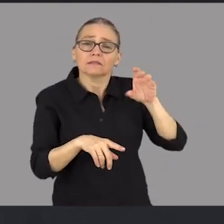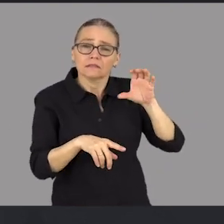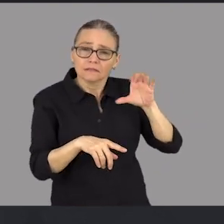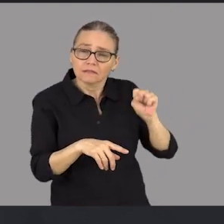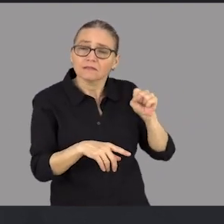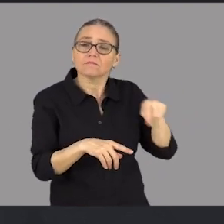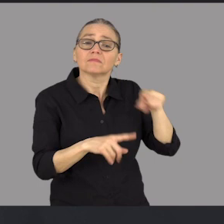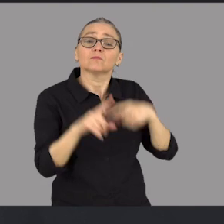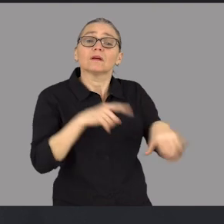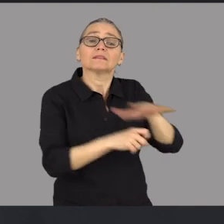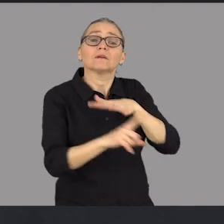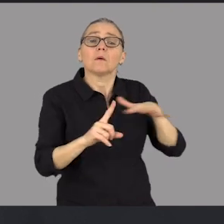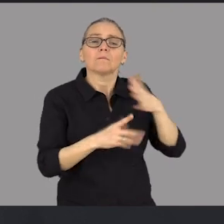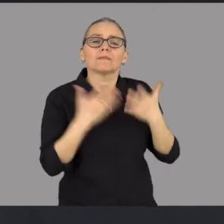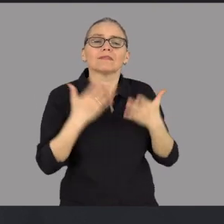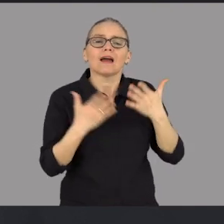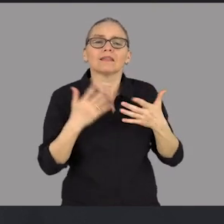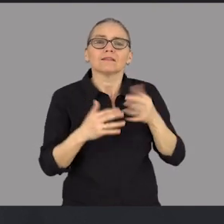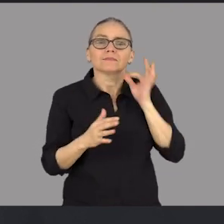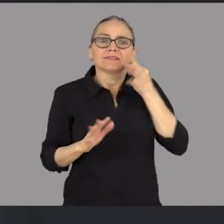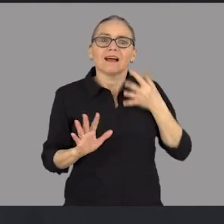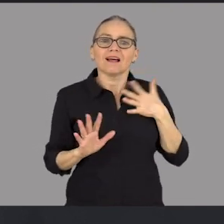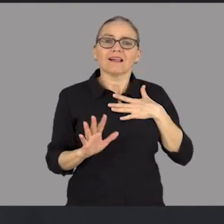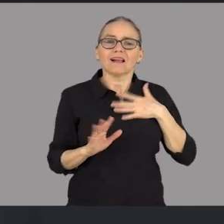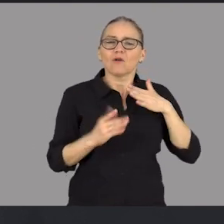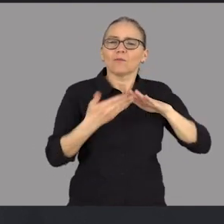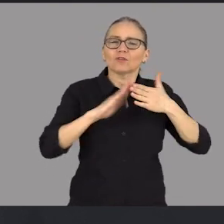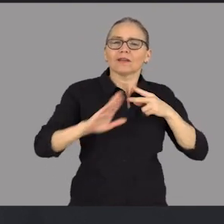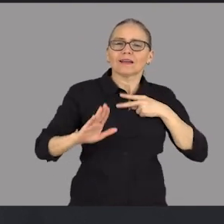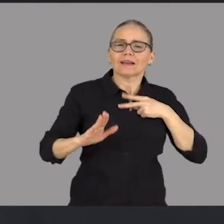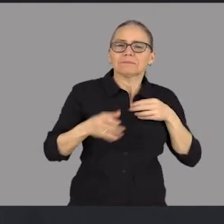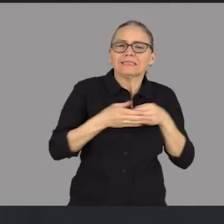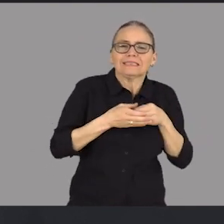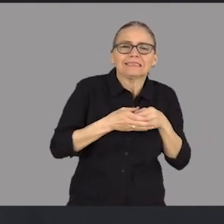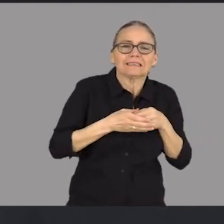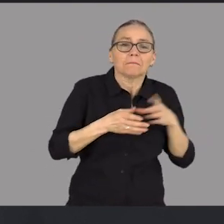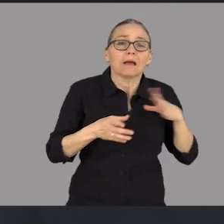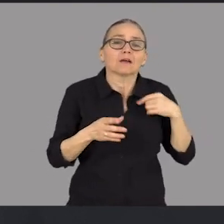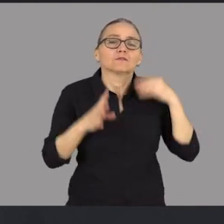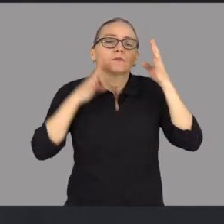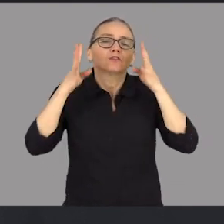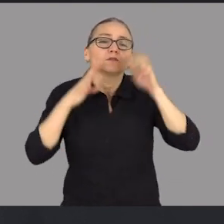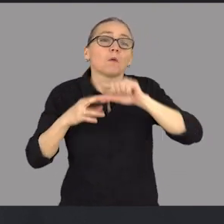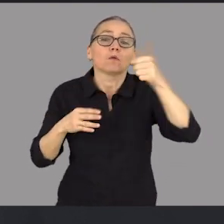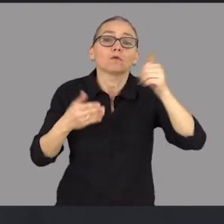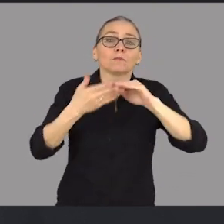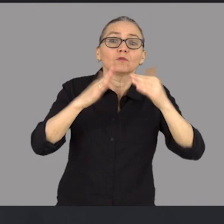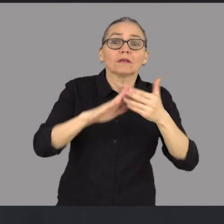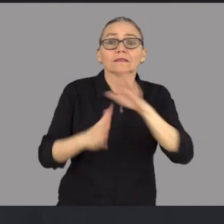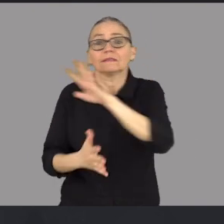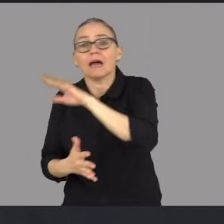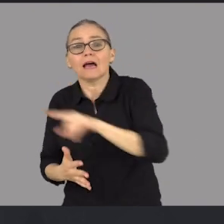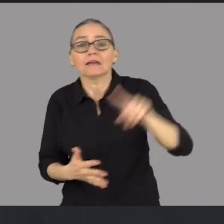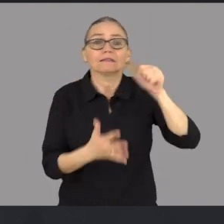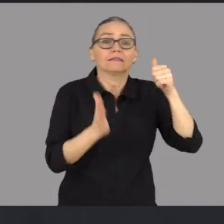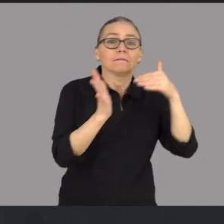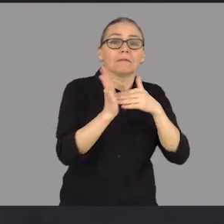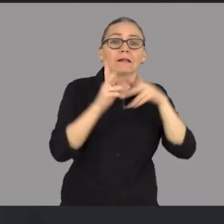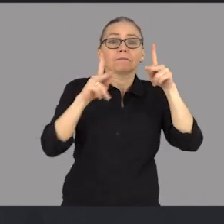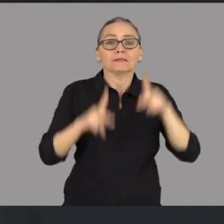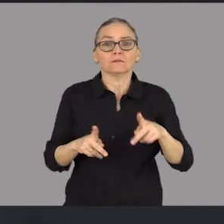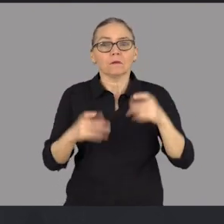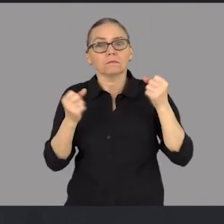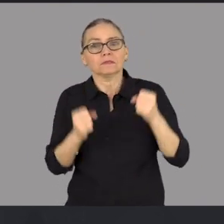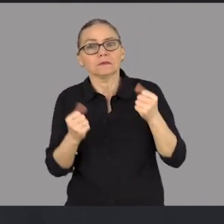We're continually going back and forth. So we have, I don't know, it's maybe a bit unique, but we're a smaller community.